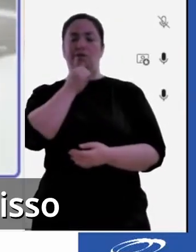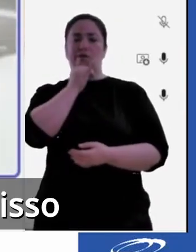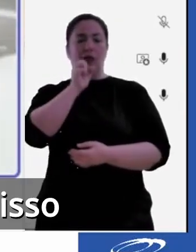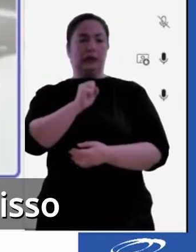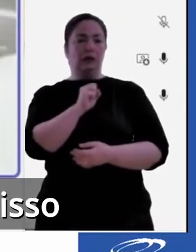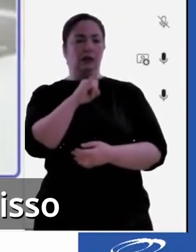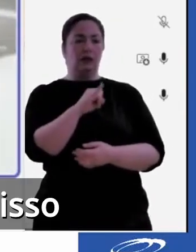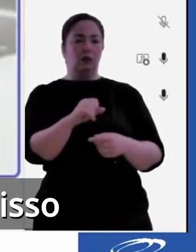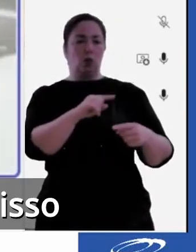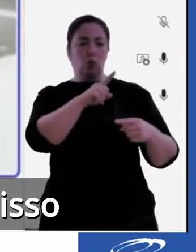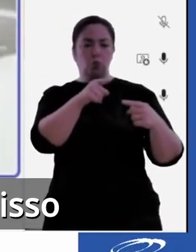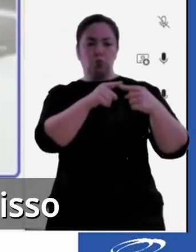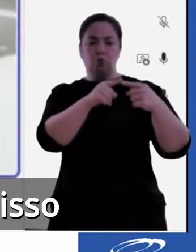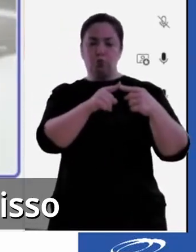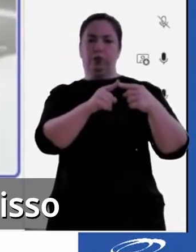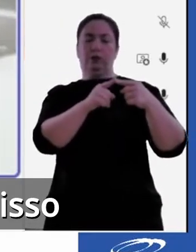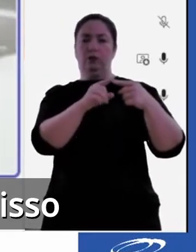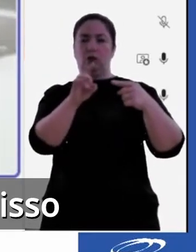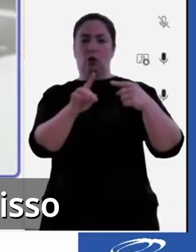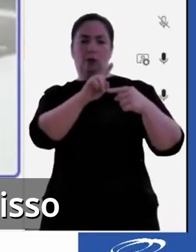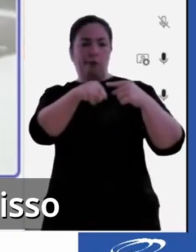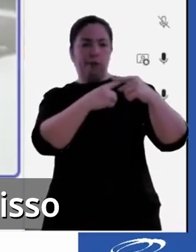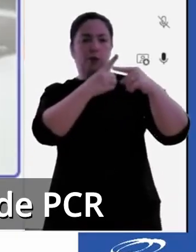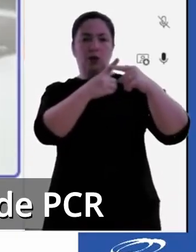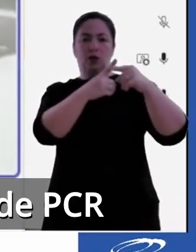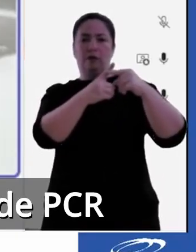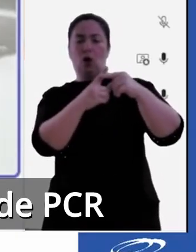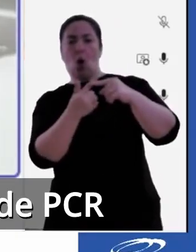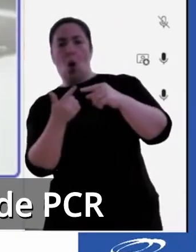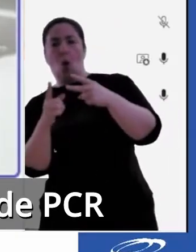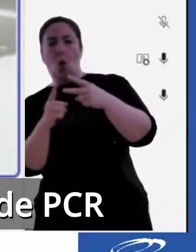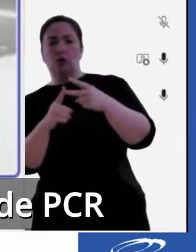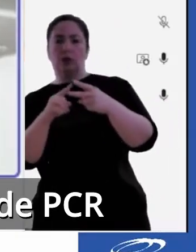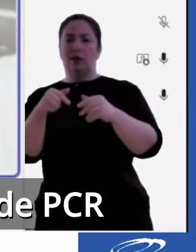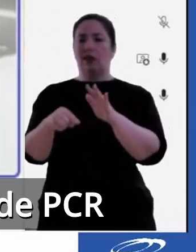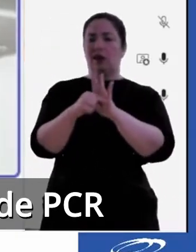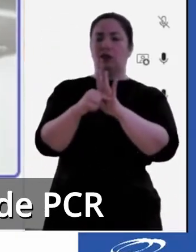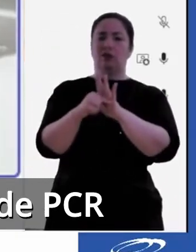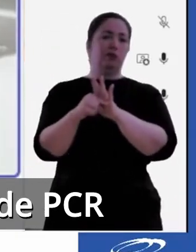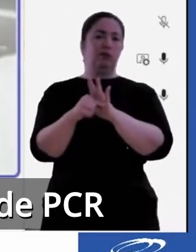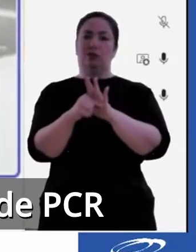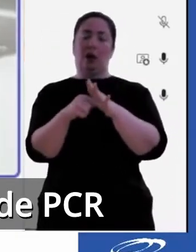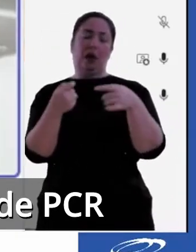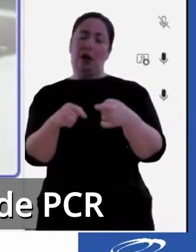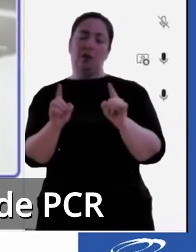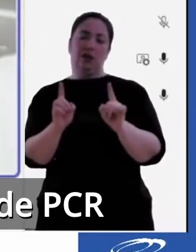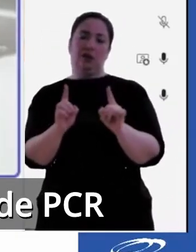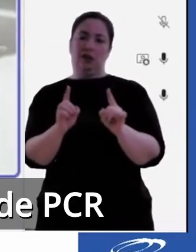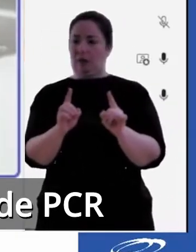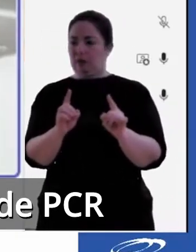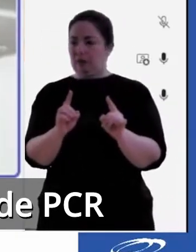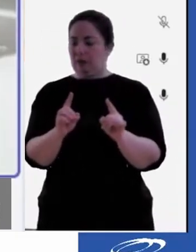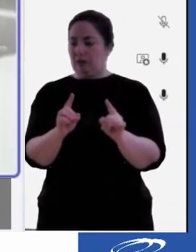helpful. The specificity is very high, though. And so a lot of people will then turn to a 16S ribosomal